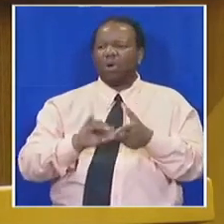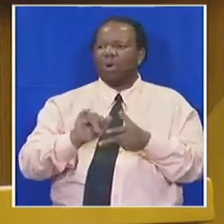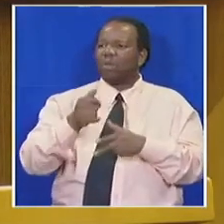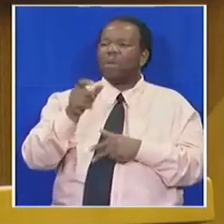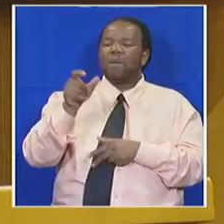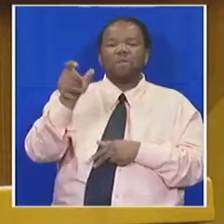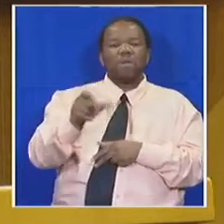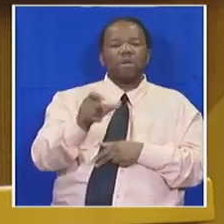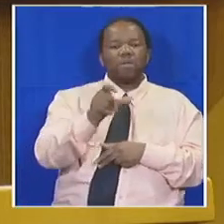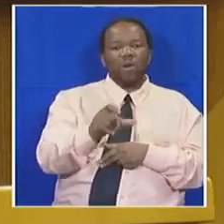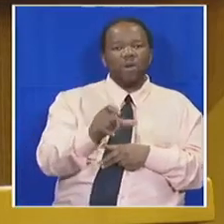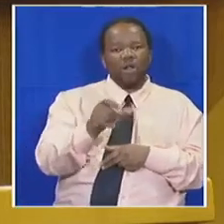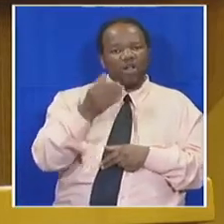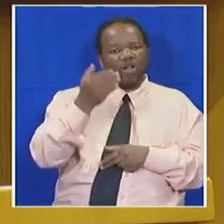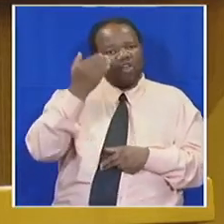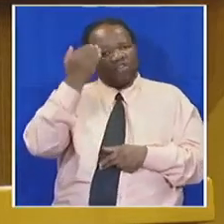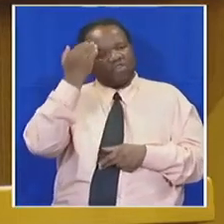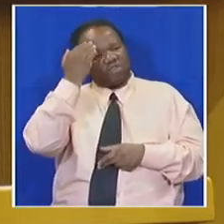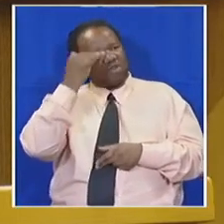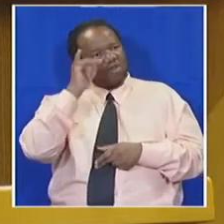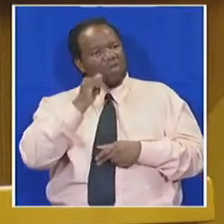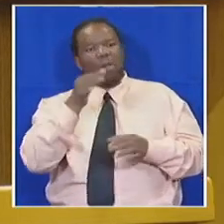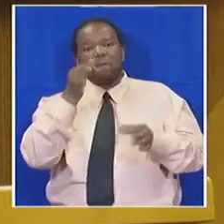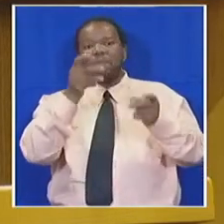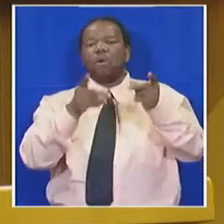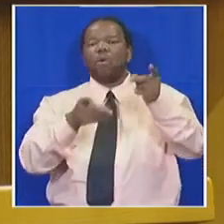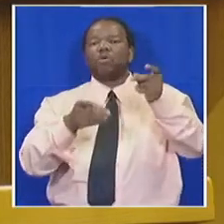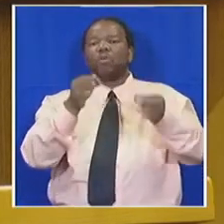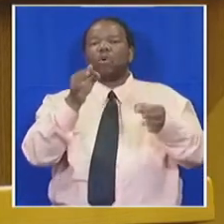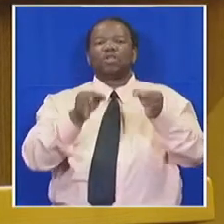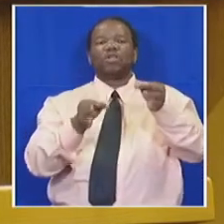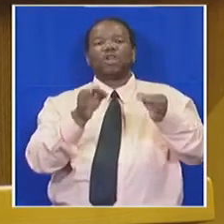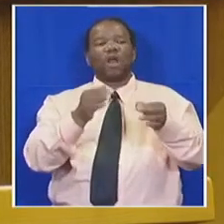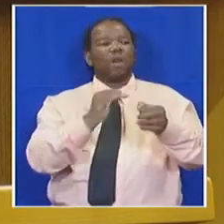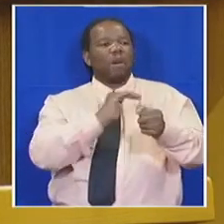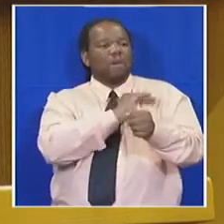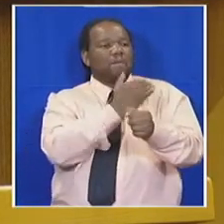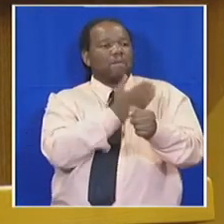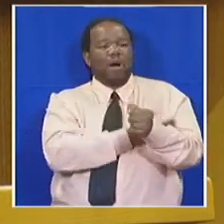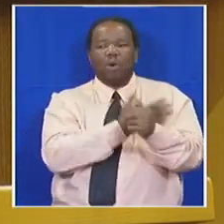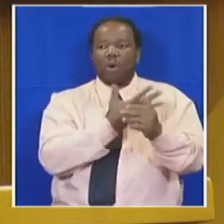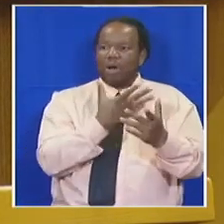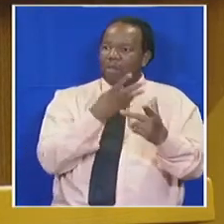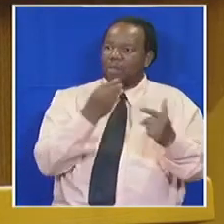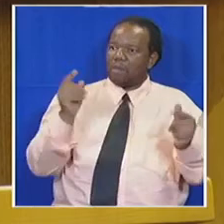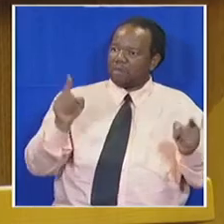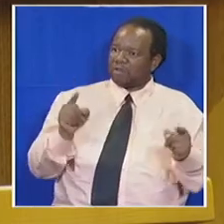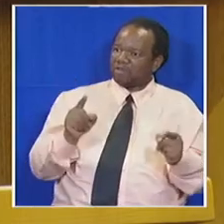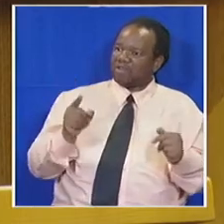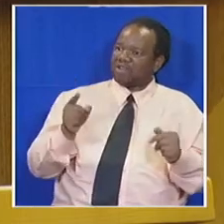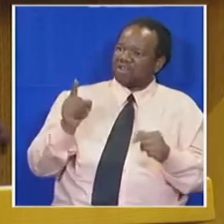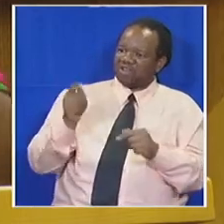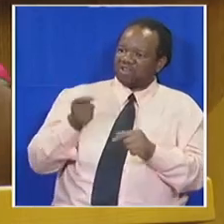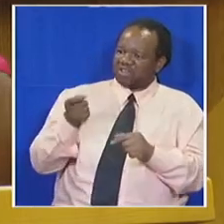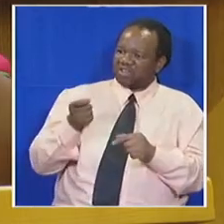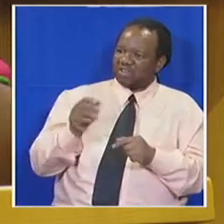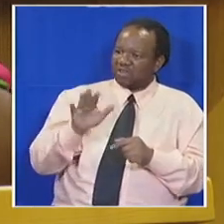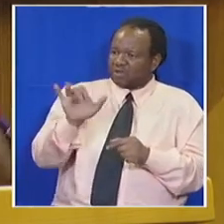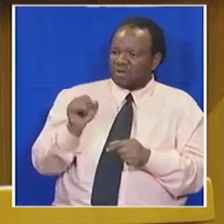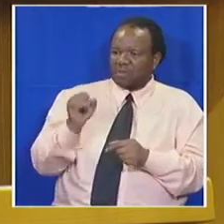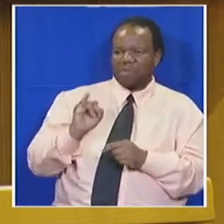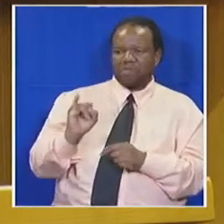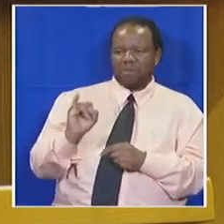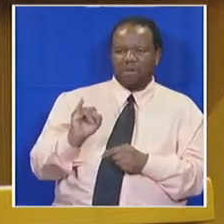their hold on political power grants them license to maltreat South Africans. We have here